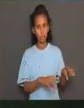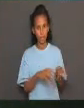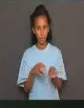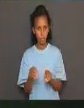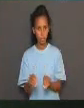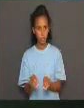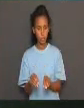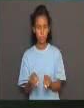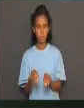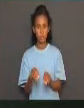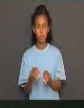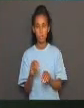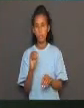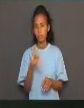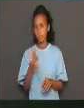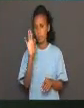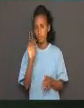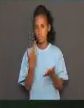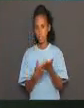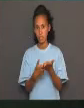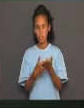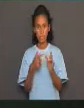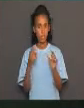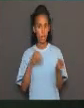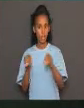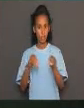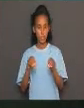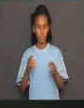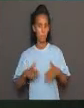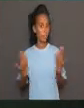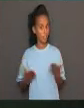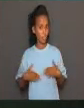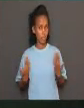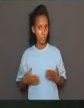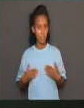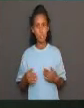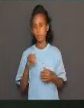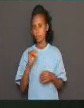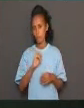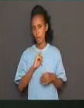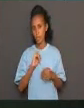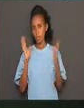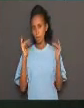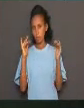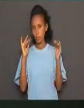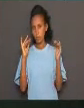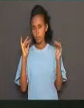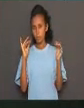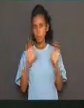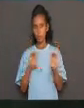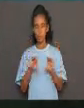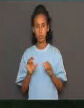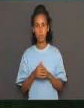Hello again, students. Did you find this activity to be interesting? I hope